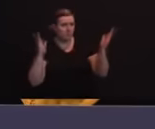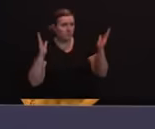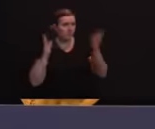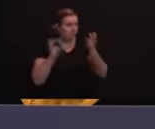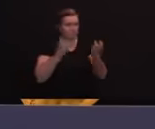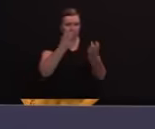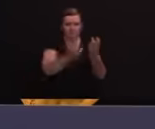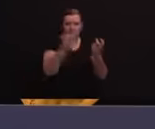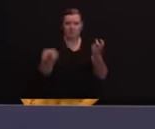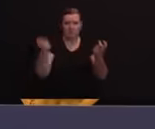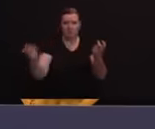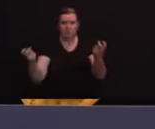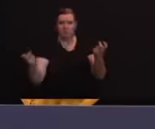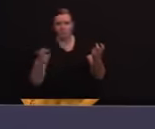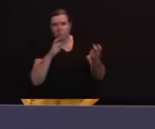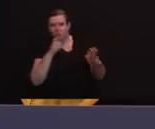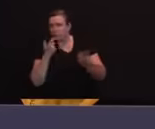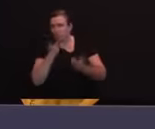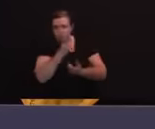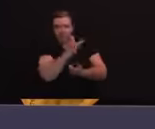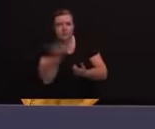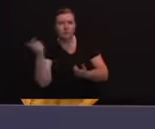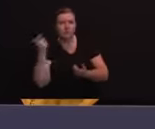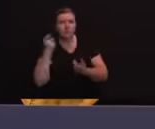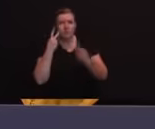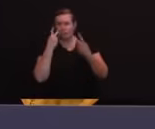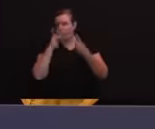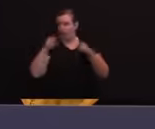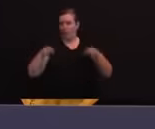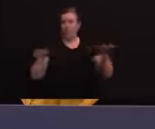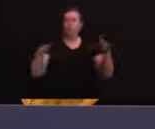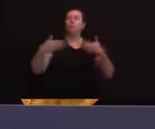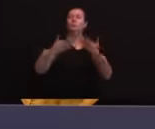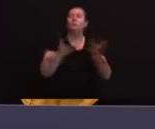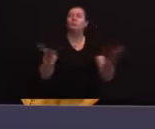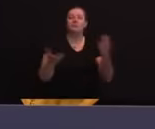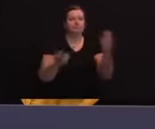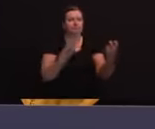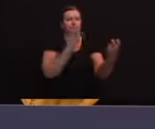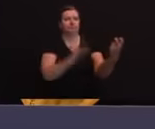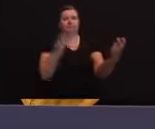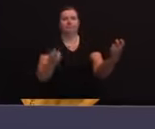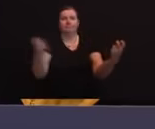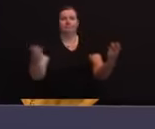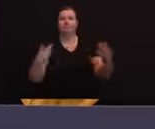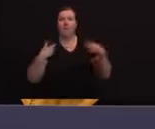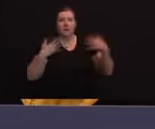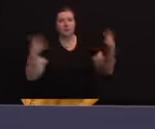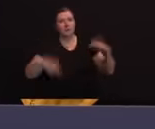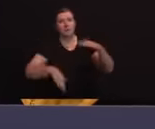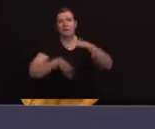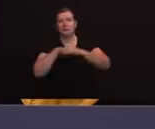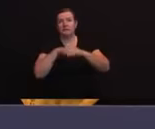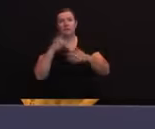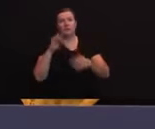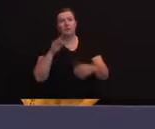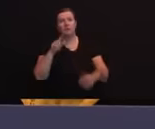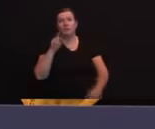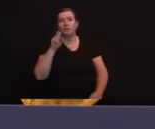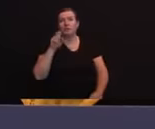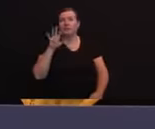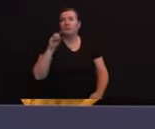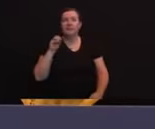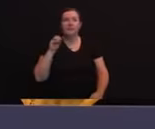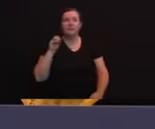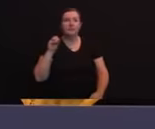looks like in this room. There's only probably 20 of us in a room, I'll bet, that has a capacity of 150. And by the way,